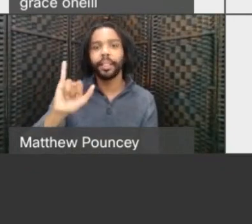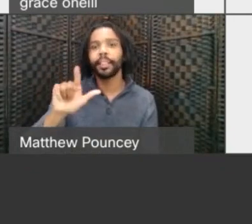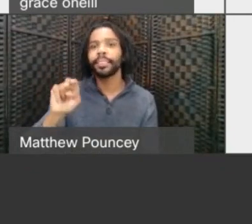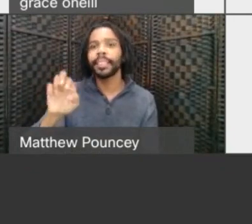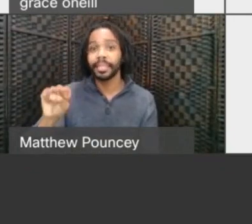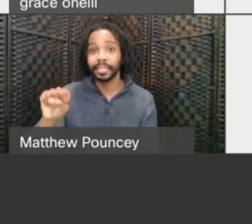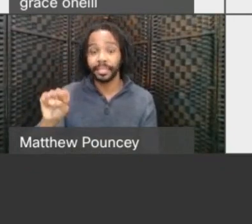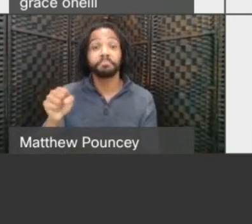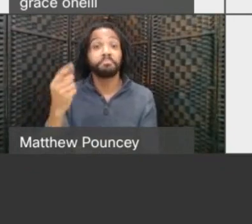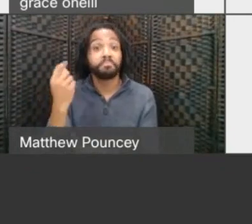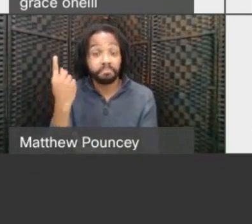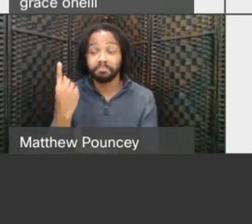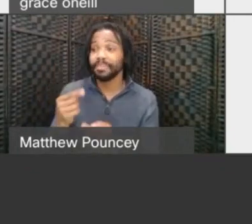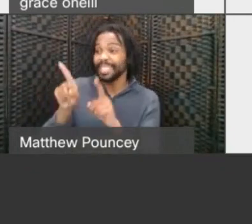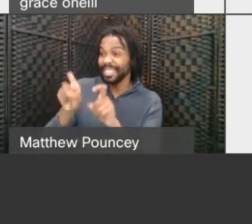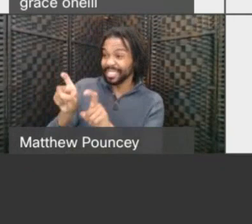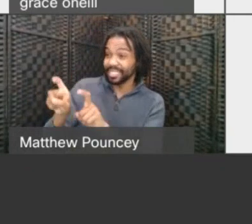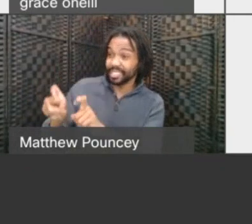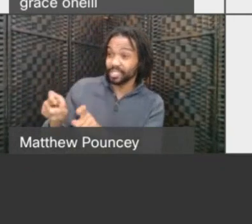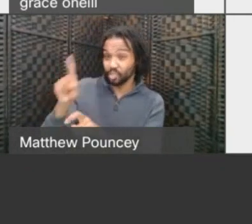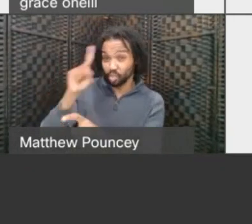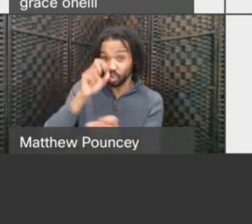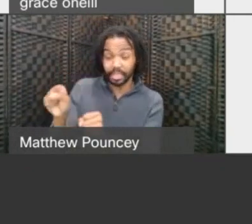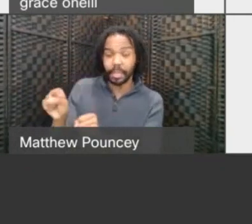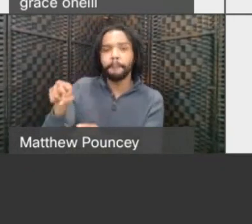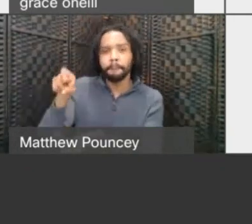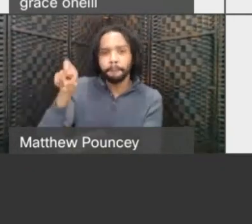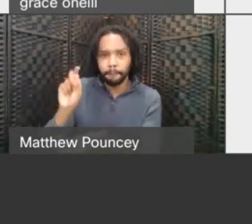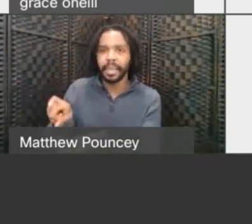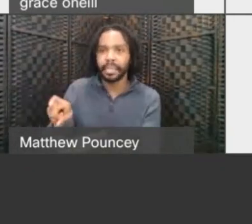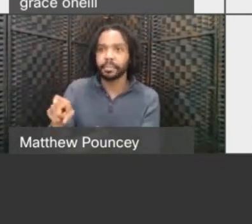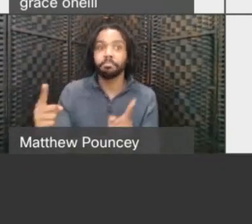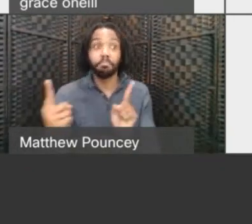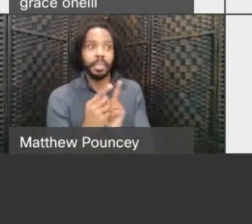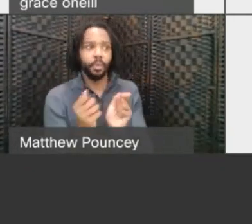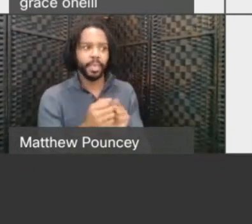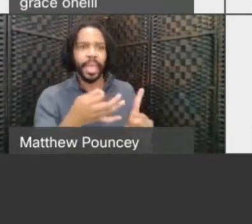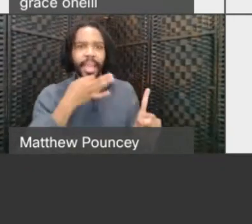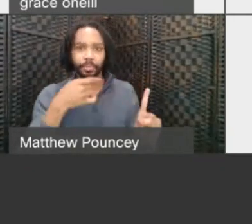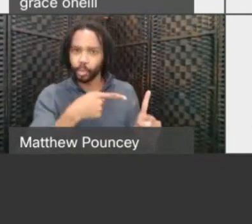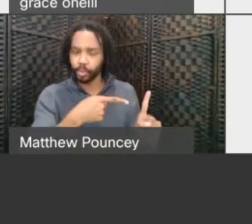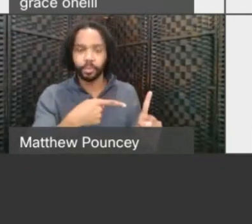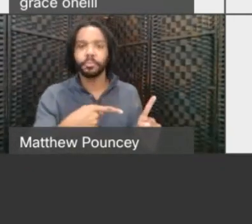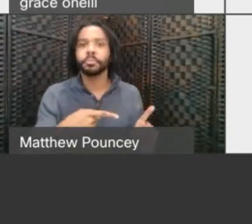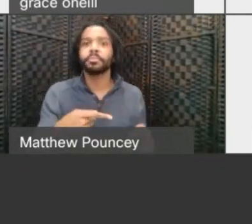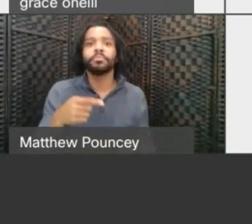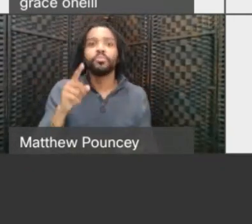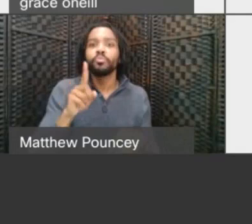use a test-based strategy must be in consultation with an infectious disease expert and must not be used to